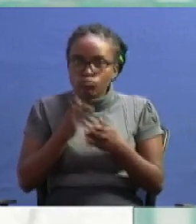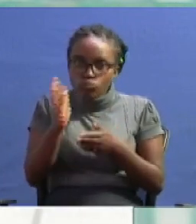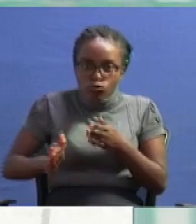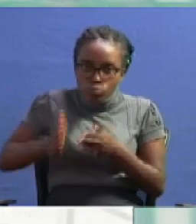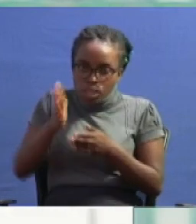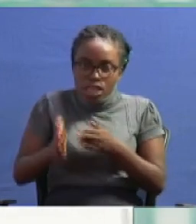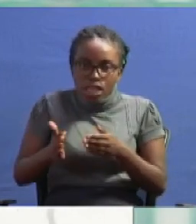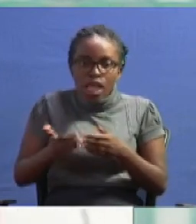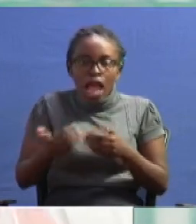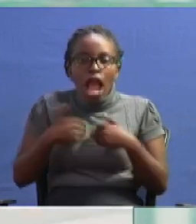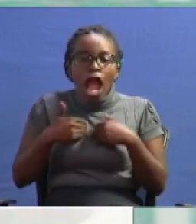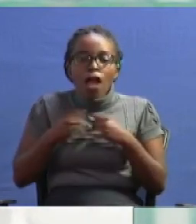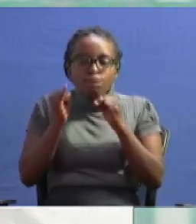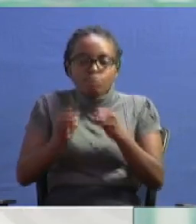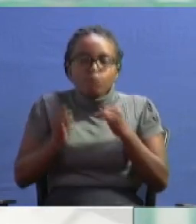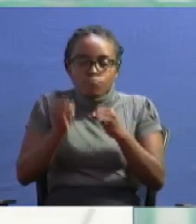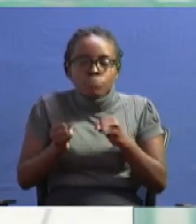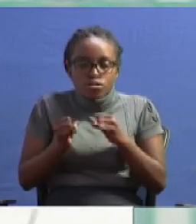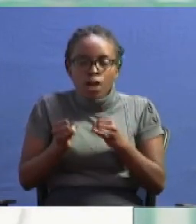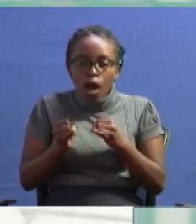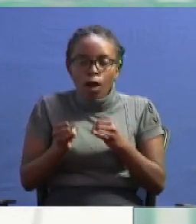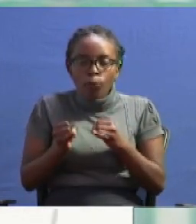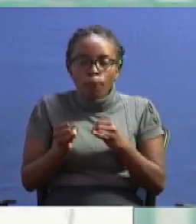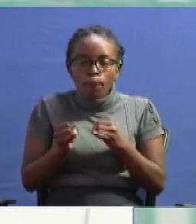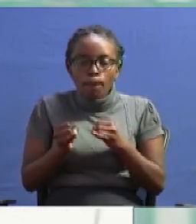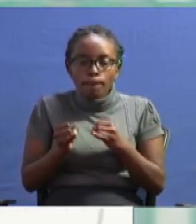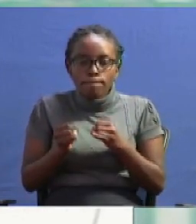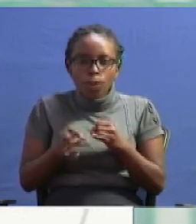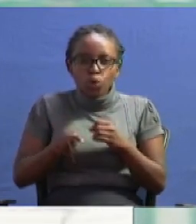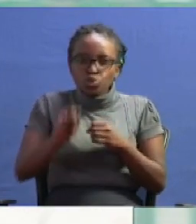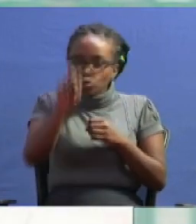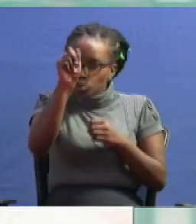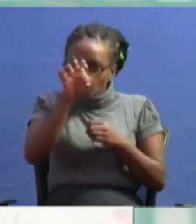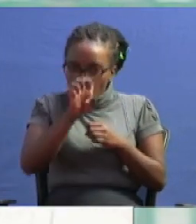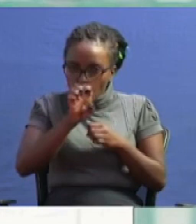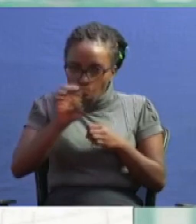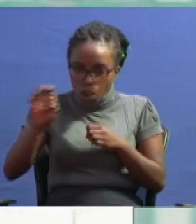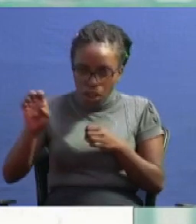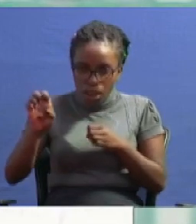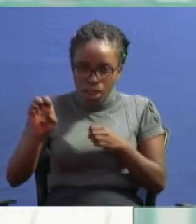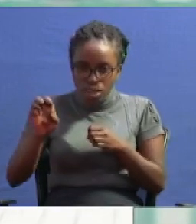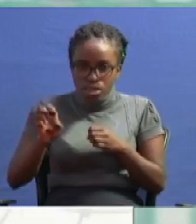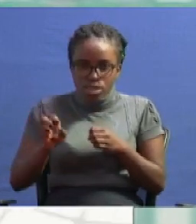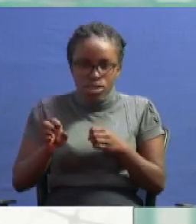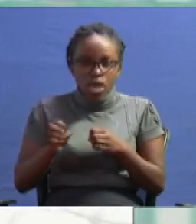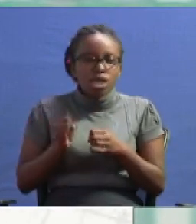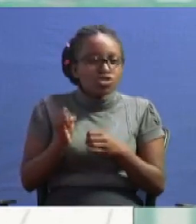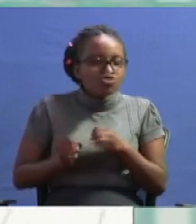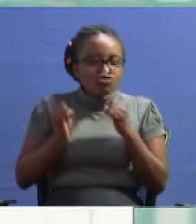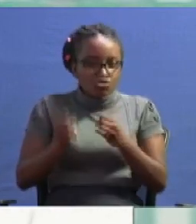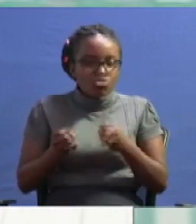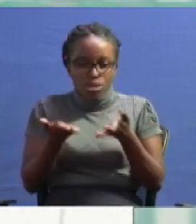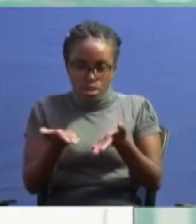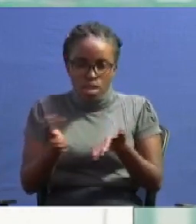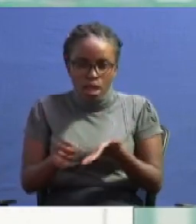something, when the northeastern side tries to advocate for something, it is normal. It is normal for